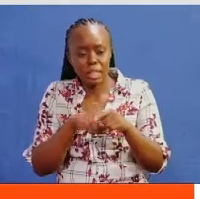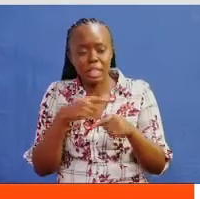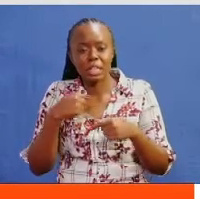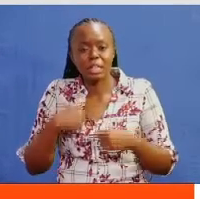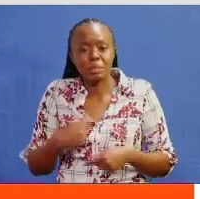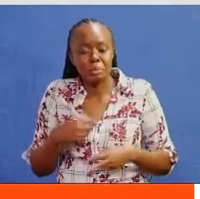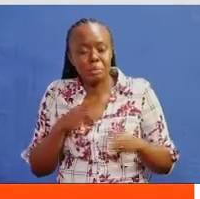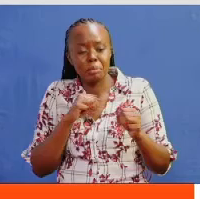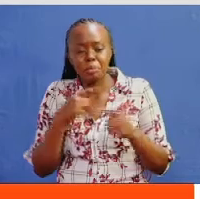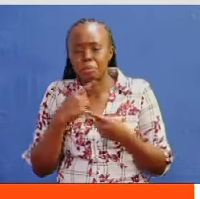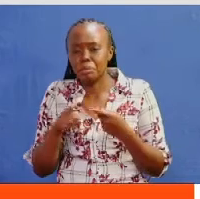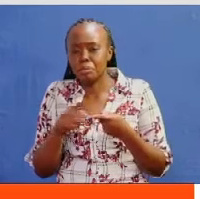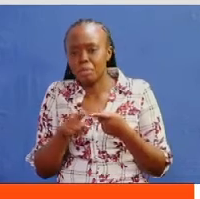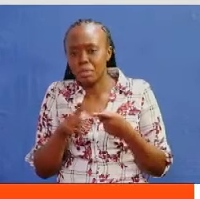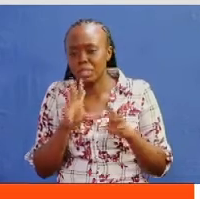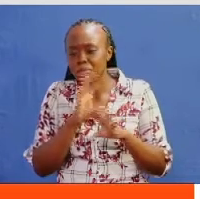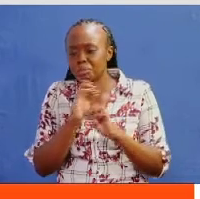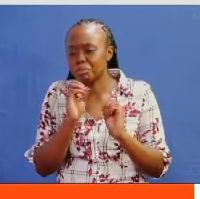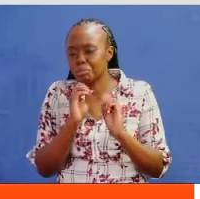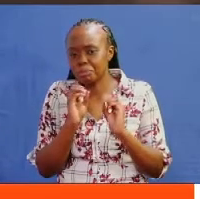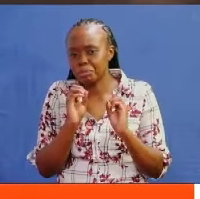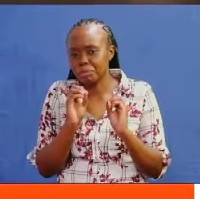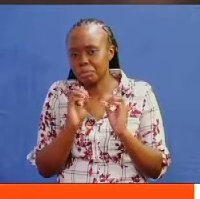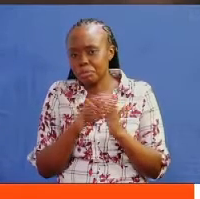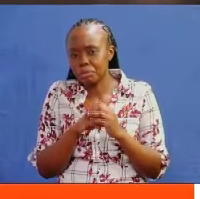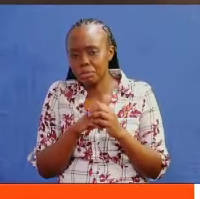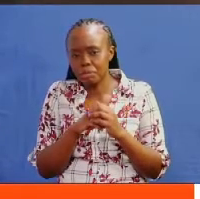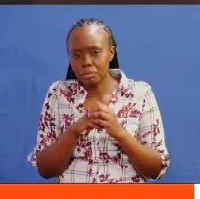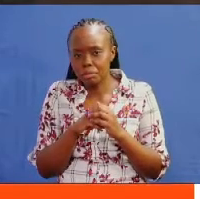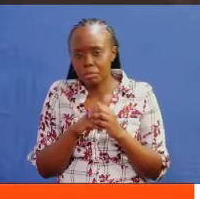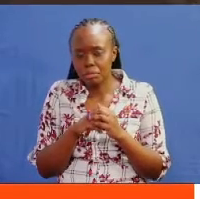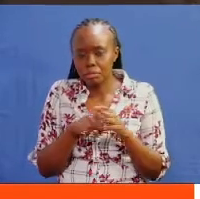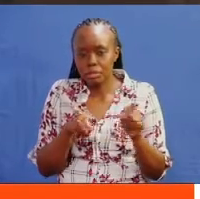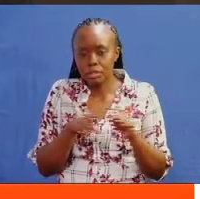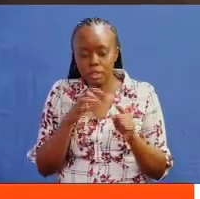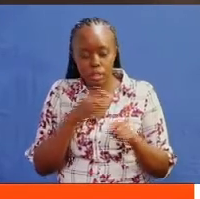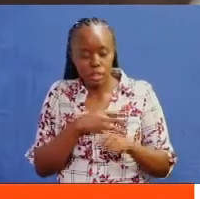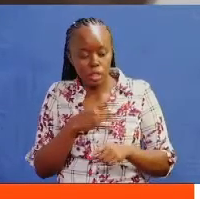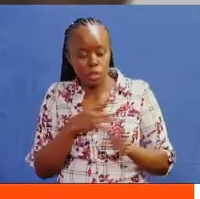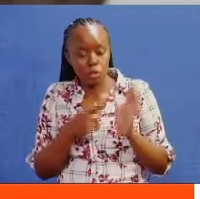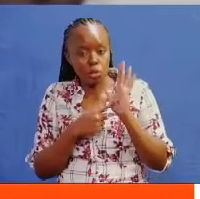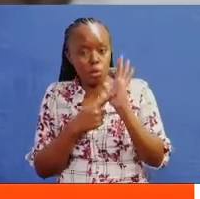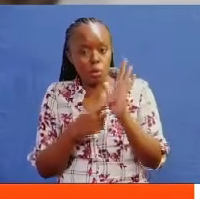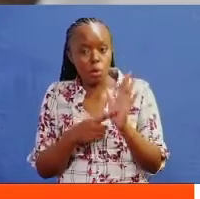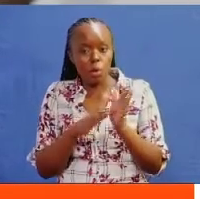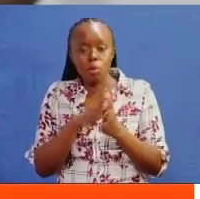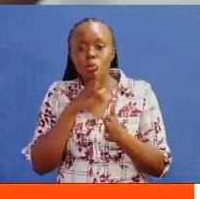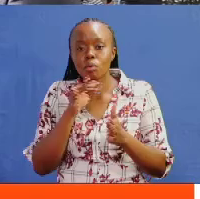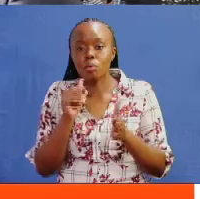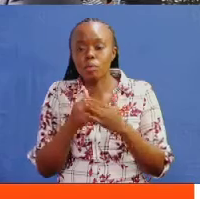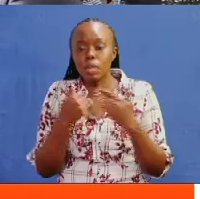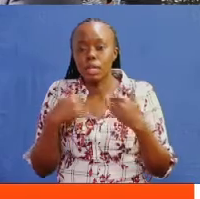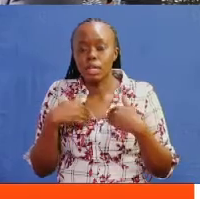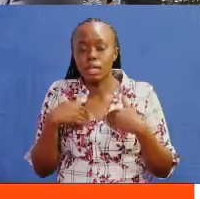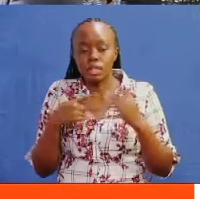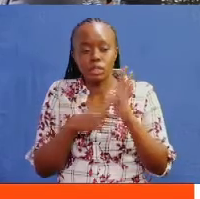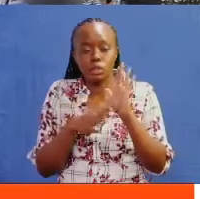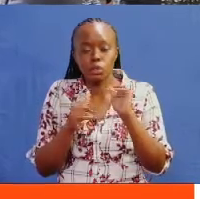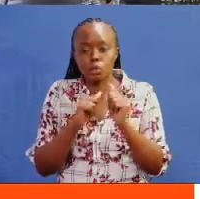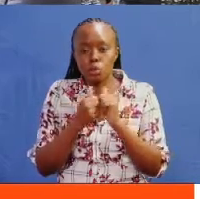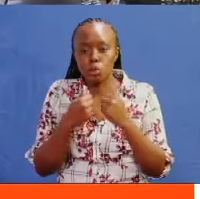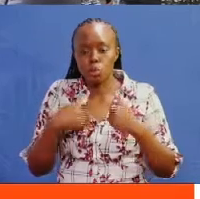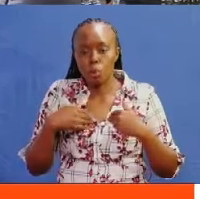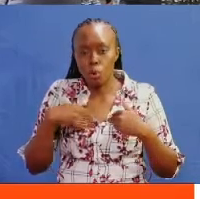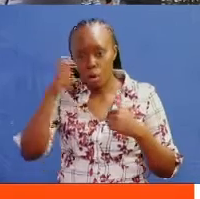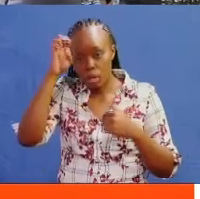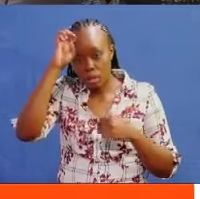But otherwise, no. The fears expressed by Marilyn being an indication that civic